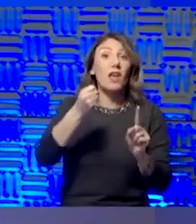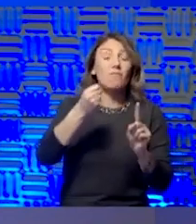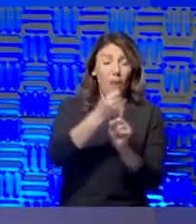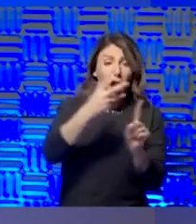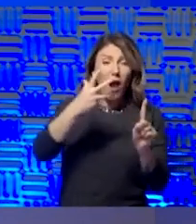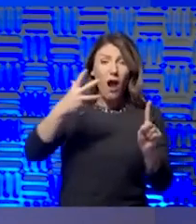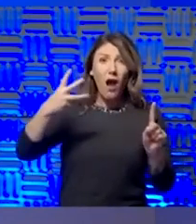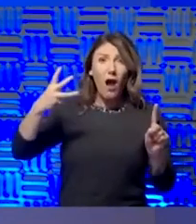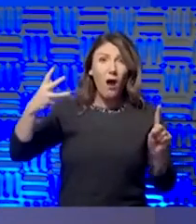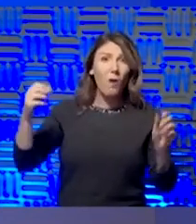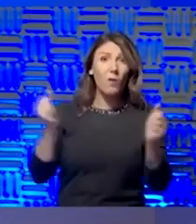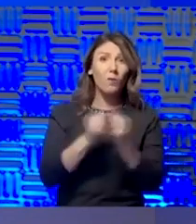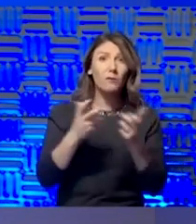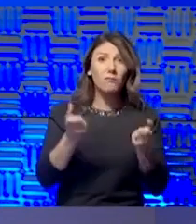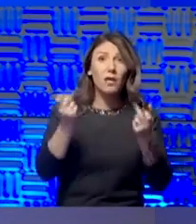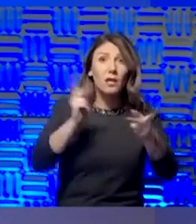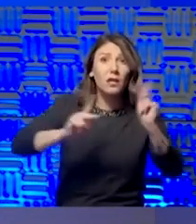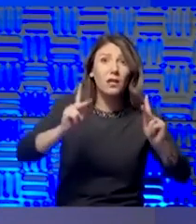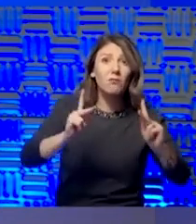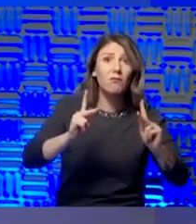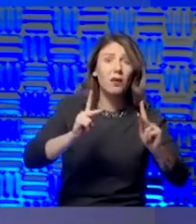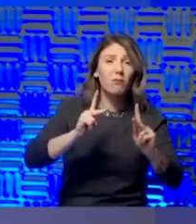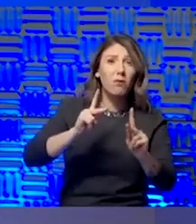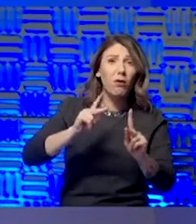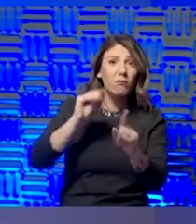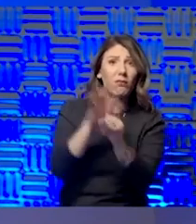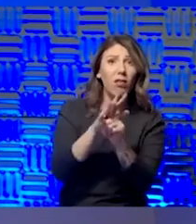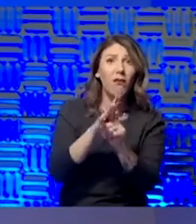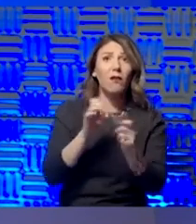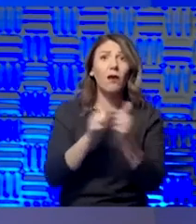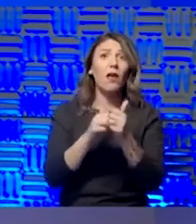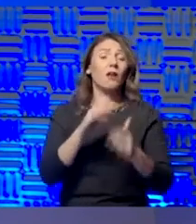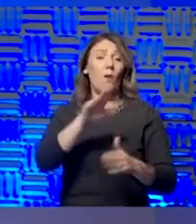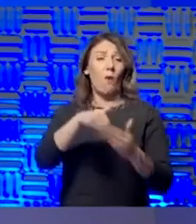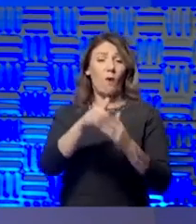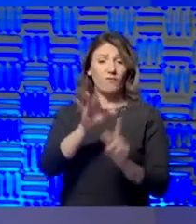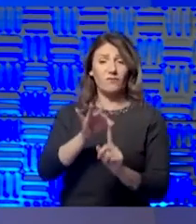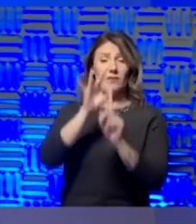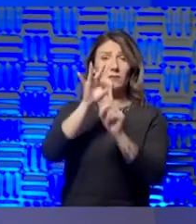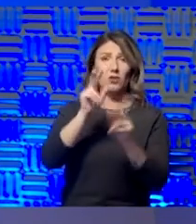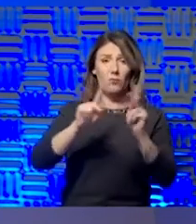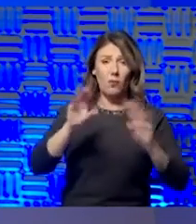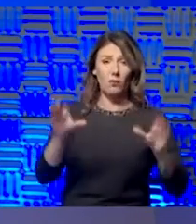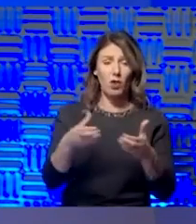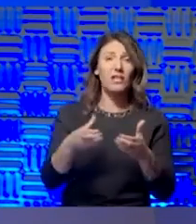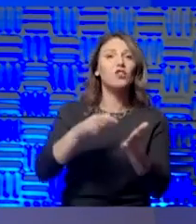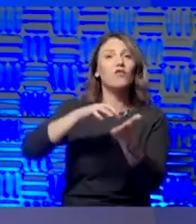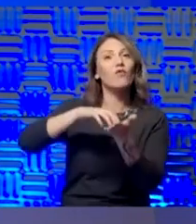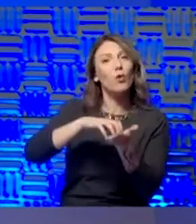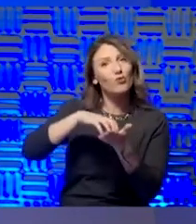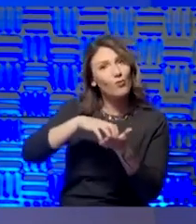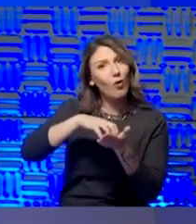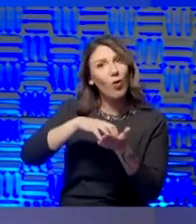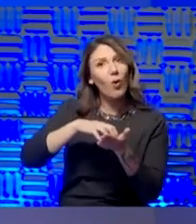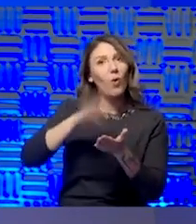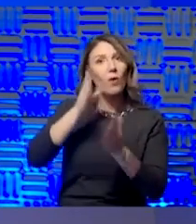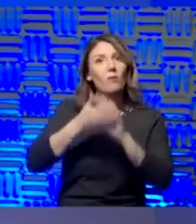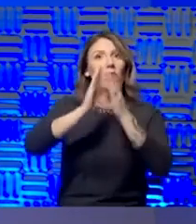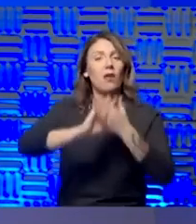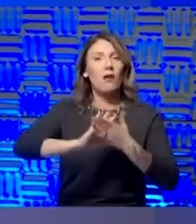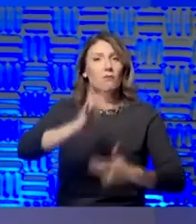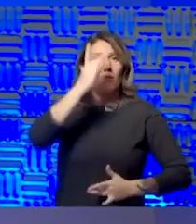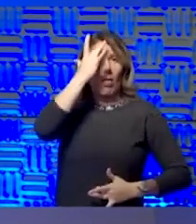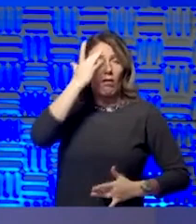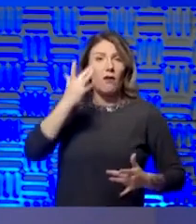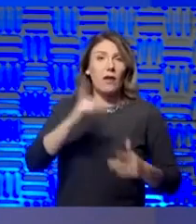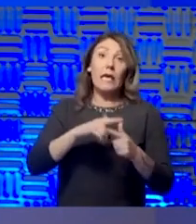then you could get especially all of those populations, those special populations, those most vulnerable populations infected, and then we